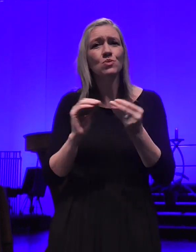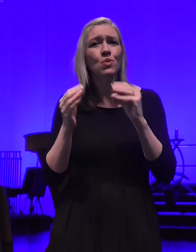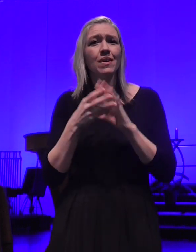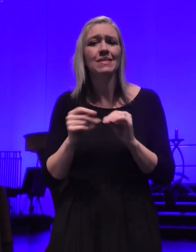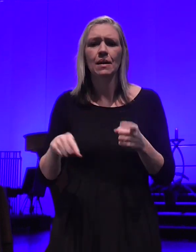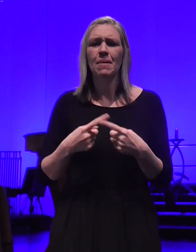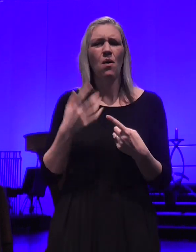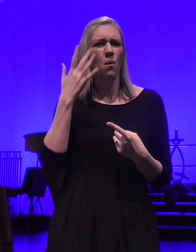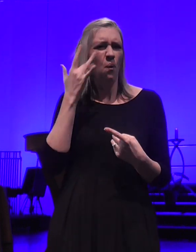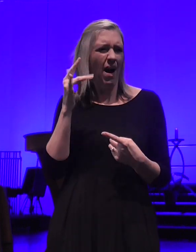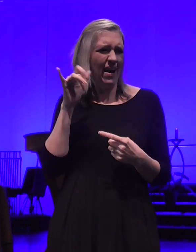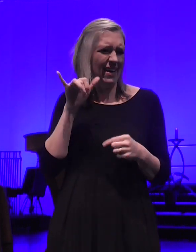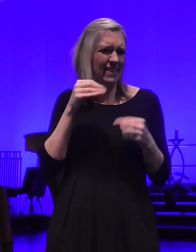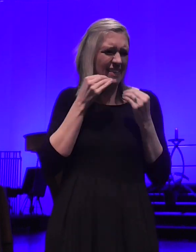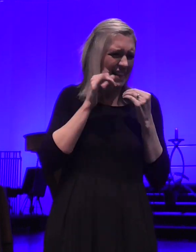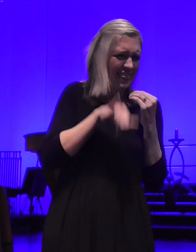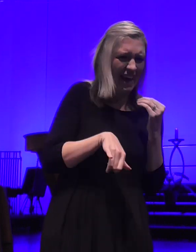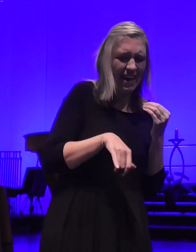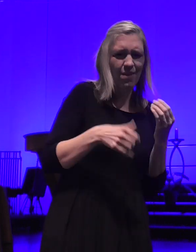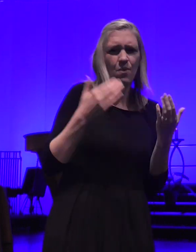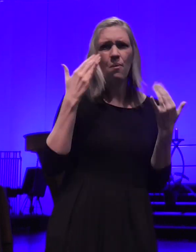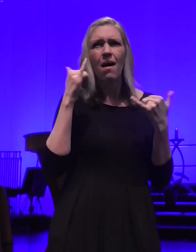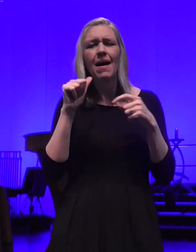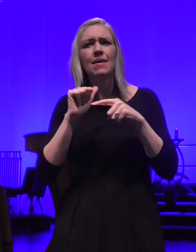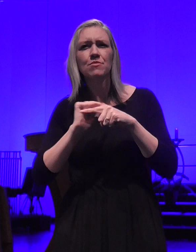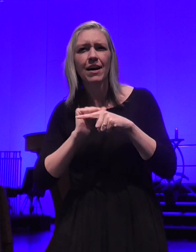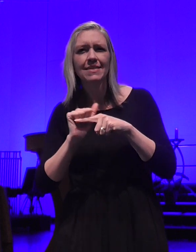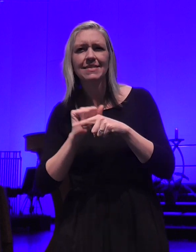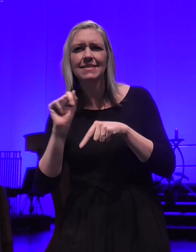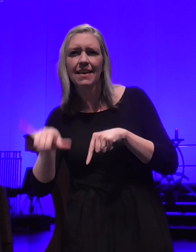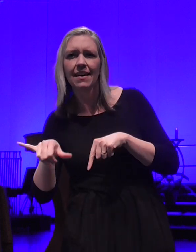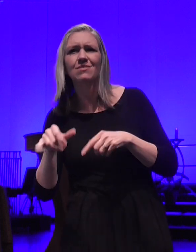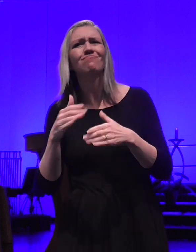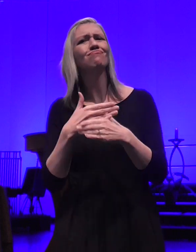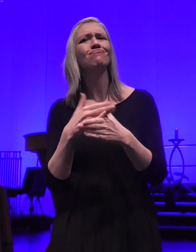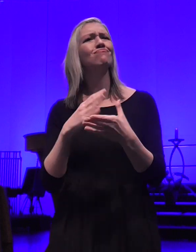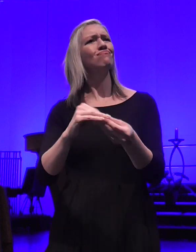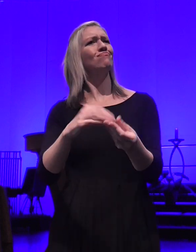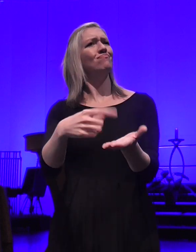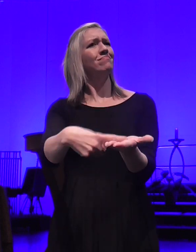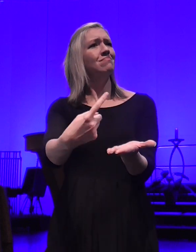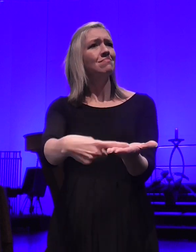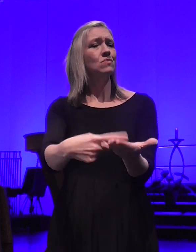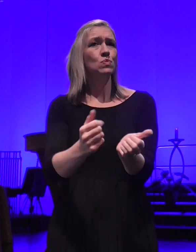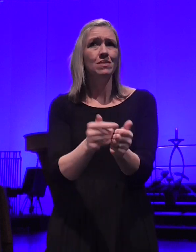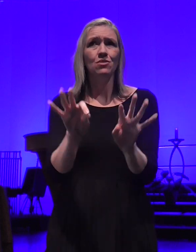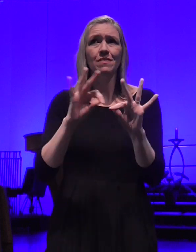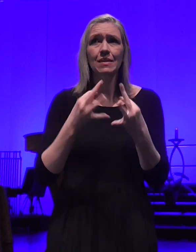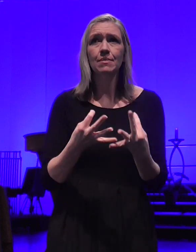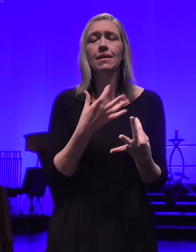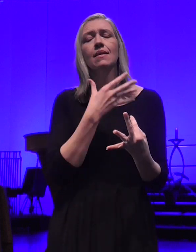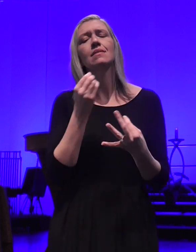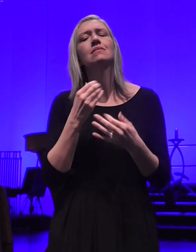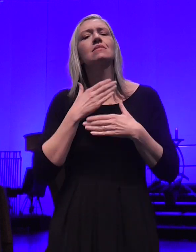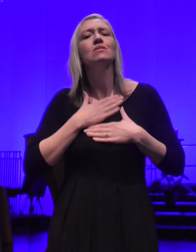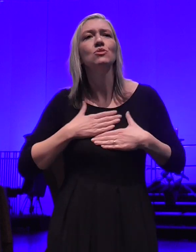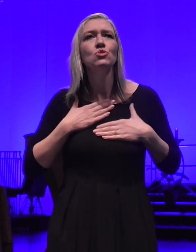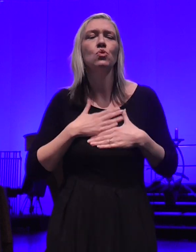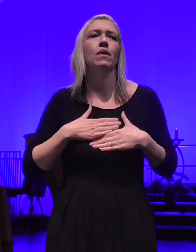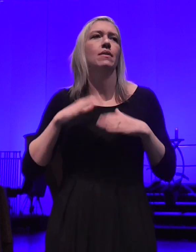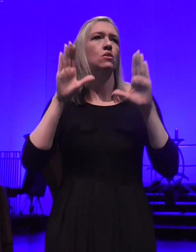you eat, of why you practice what you do. And, of course, make sure to enjoy a great Christmas